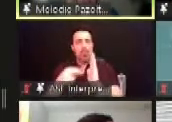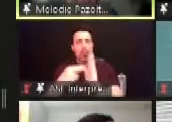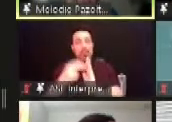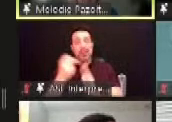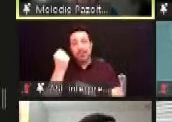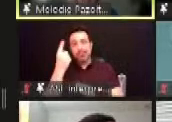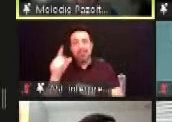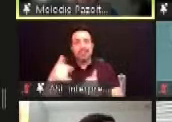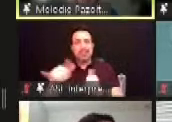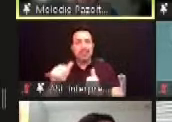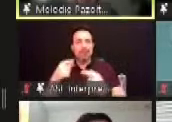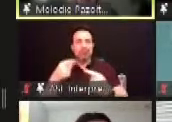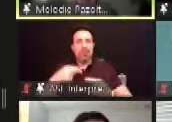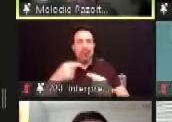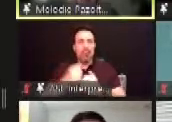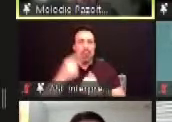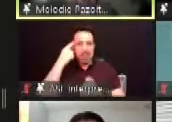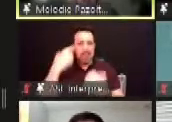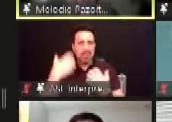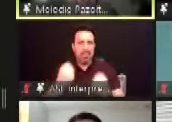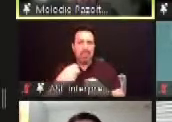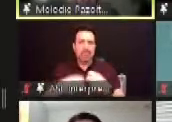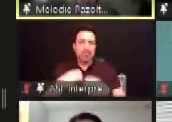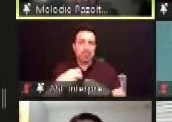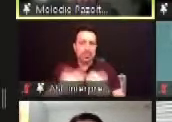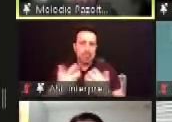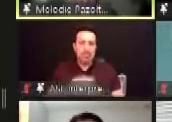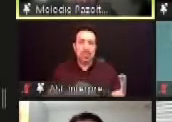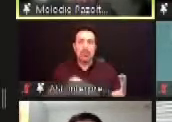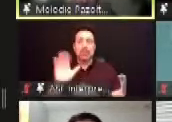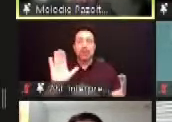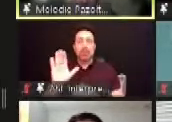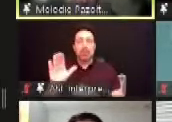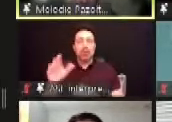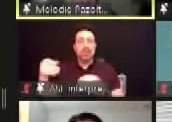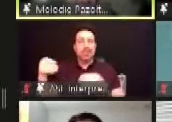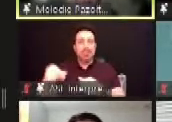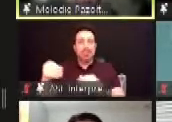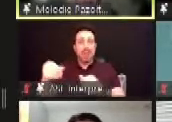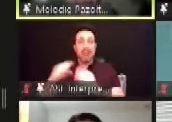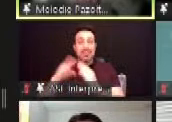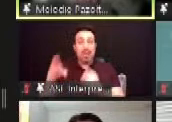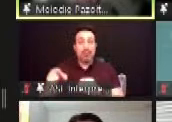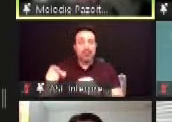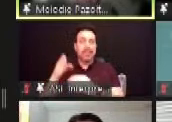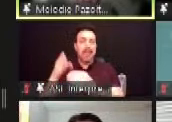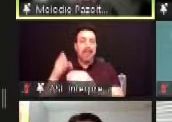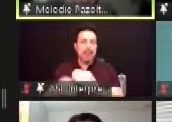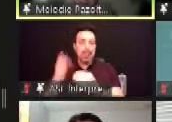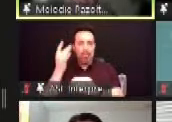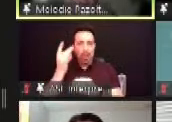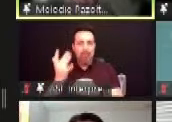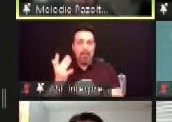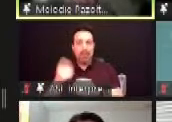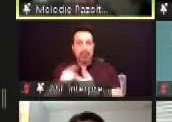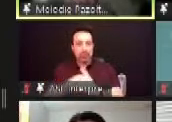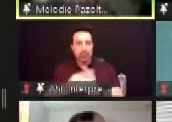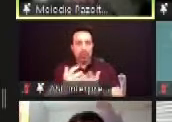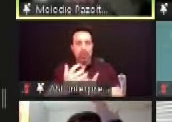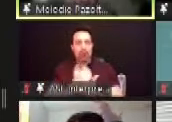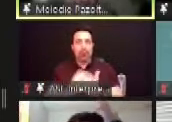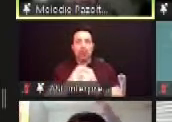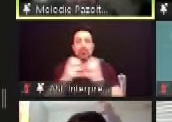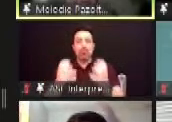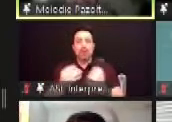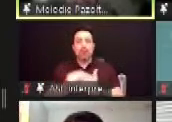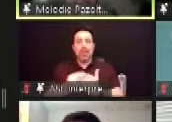still occasionally struggled with her mental health issues. Her subsidized housing ended because she started making too much